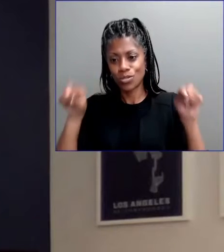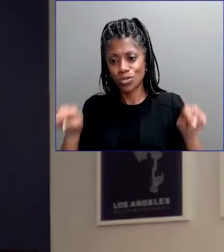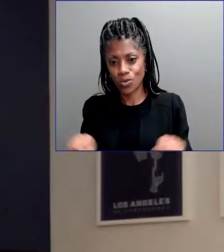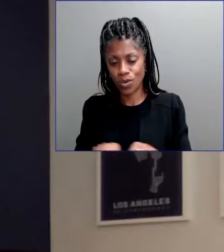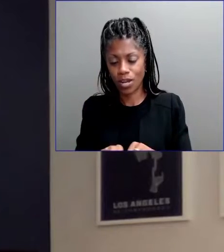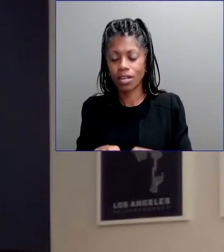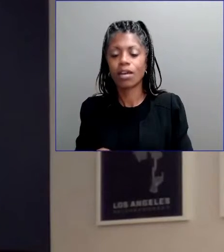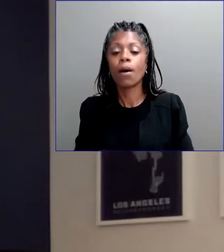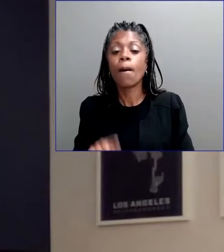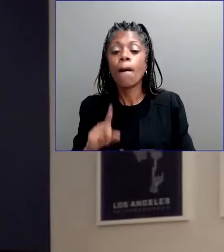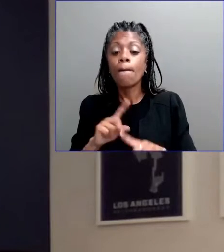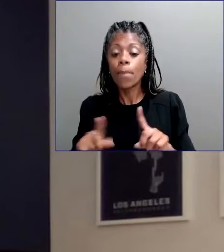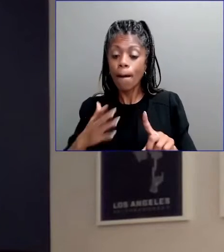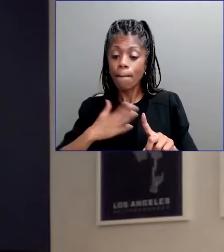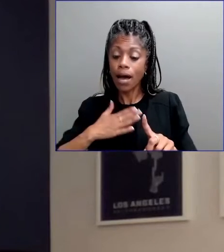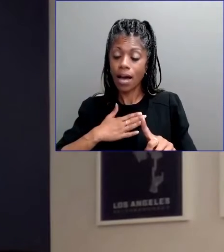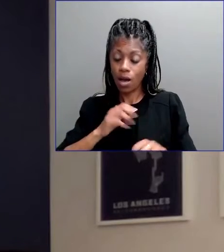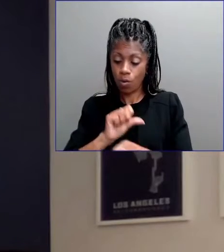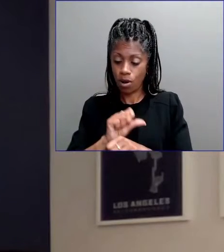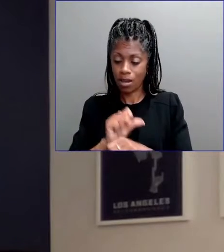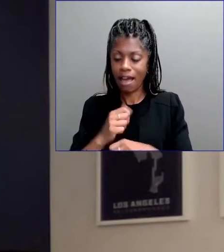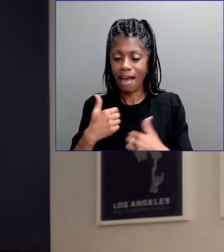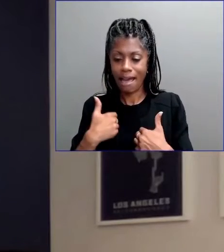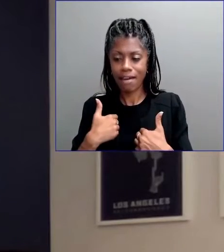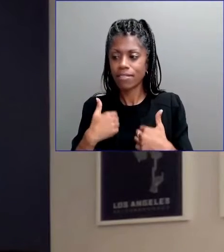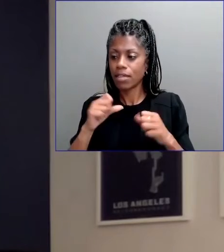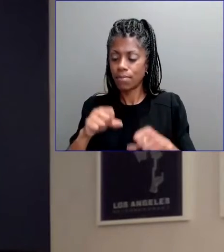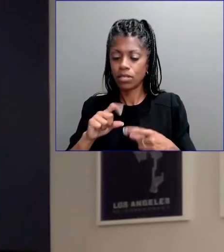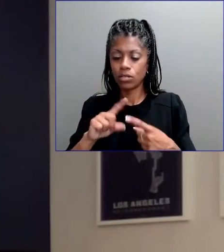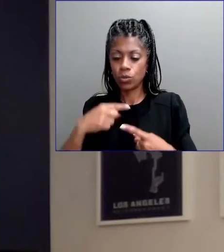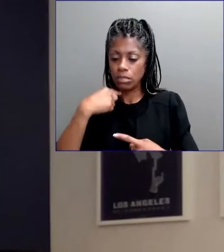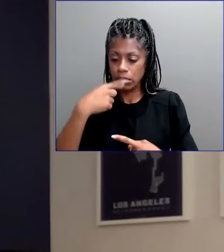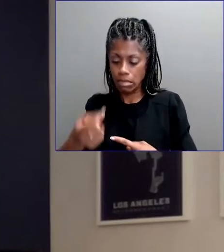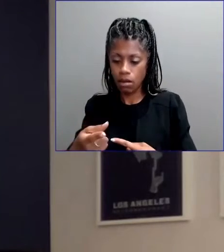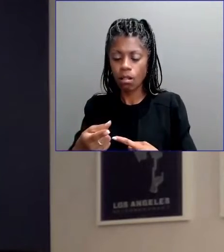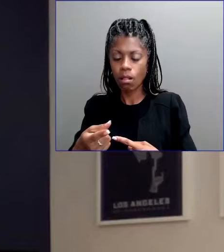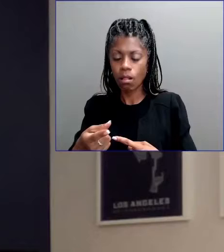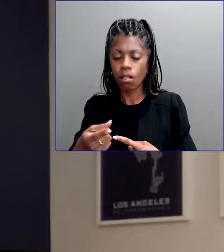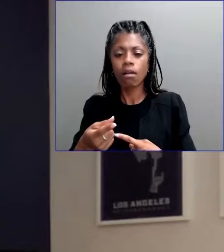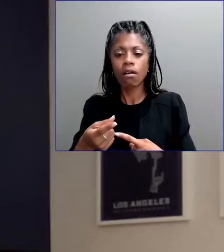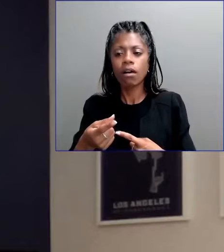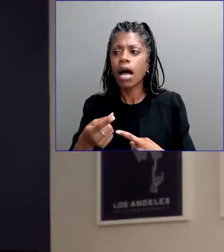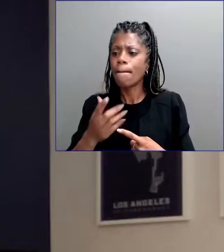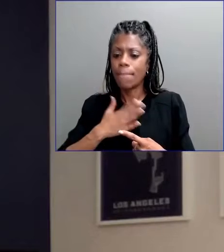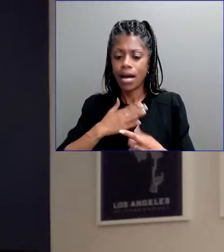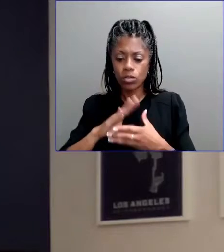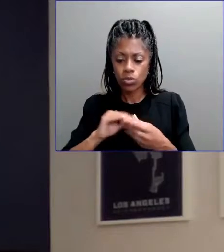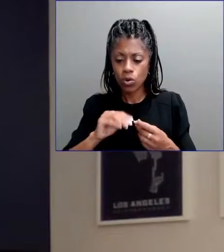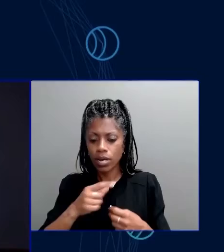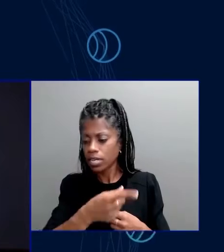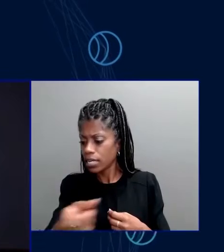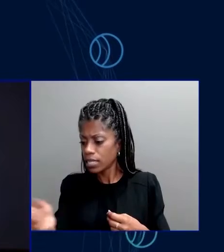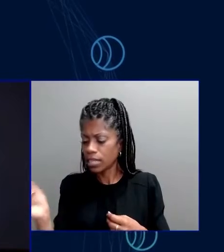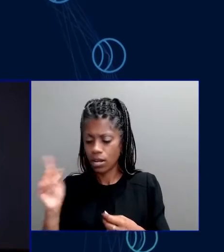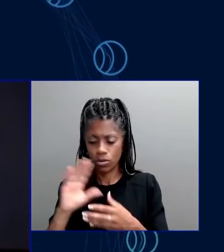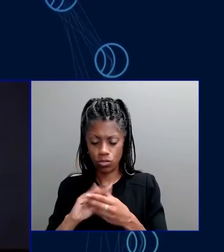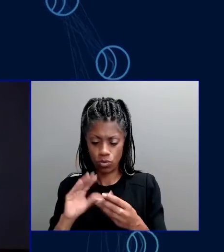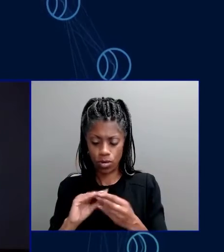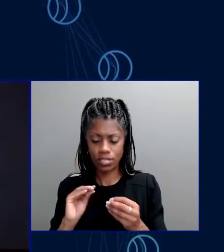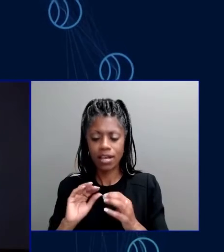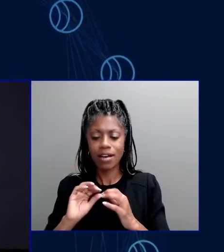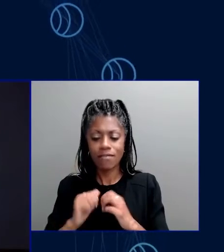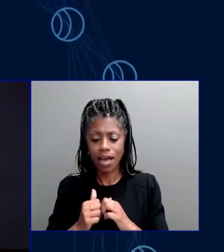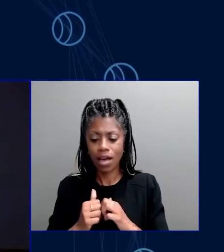tell the stories of undocumented young people and our families. And today you'll get a really special behind the scenes in how we used our